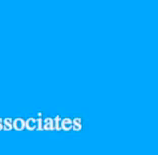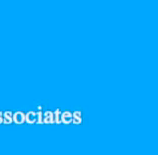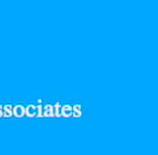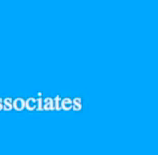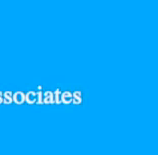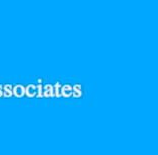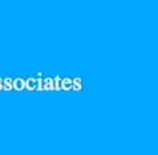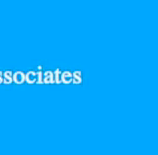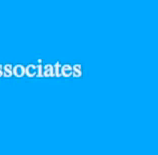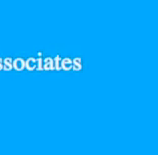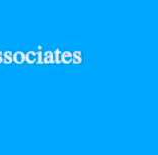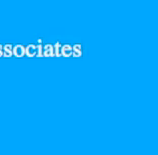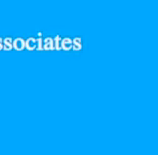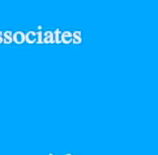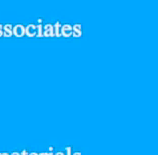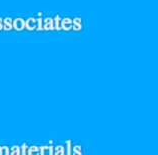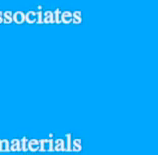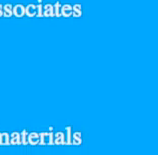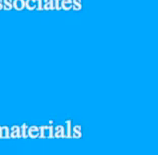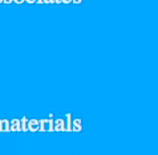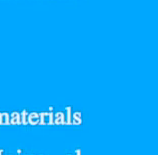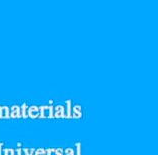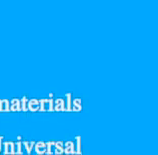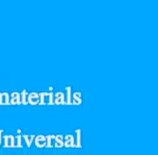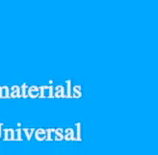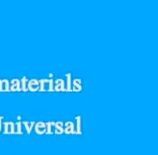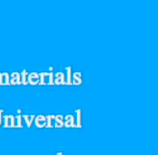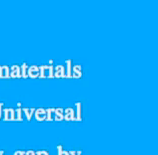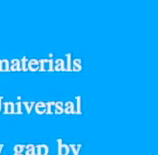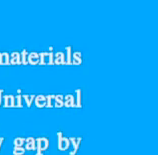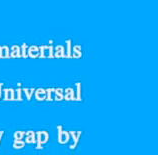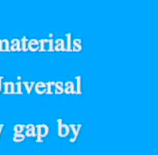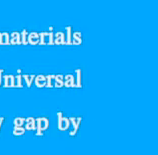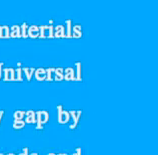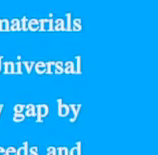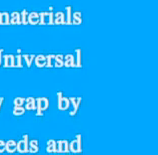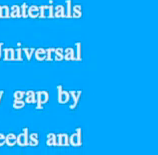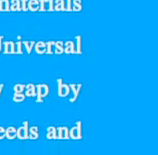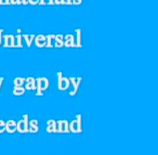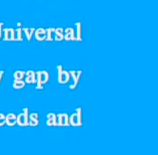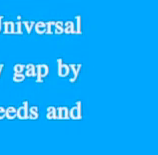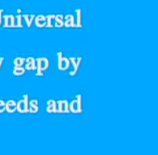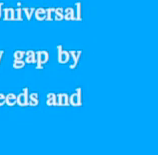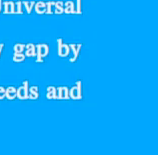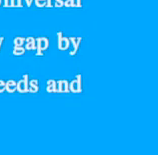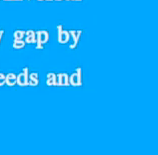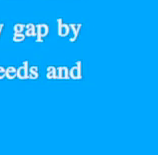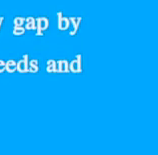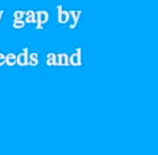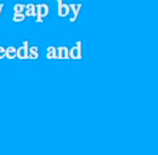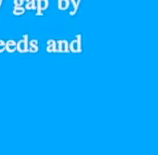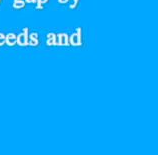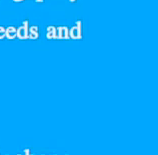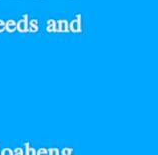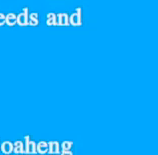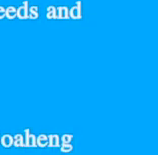my right, right to health and basic needs. It's my right, right to dream and achieve.